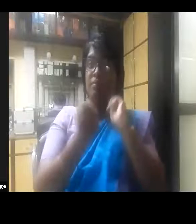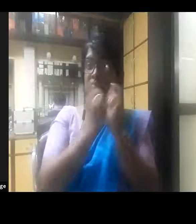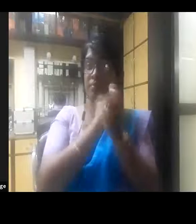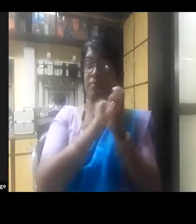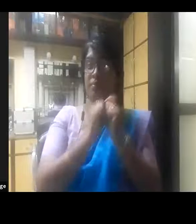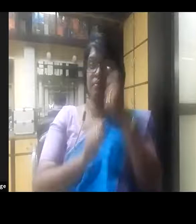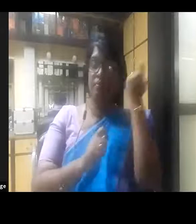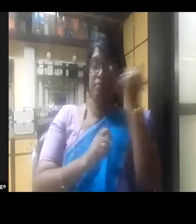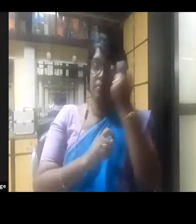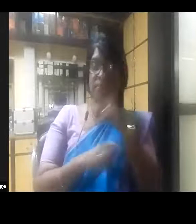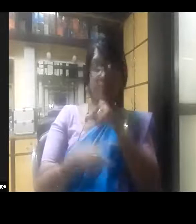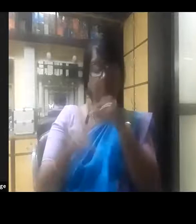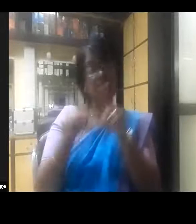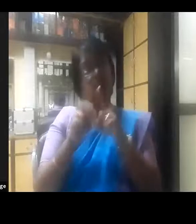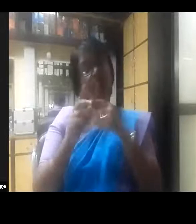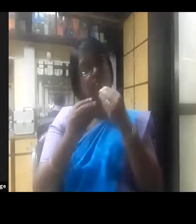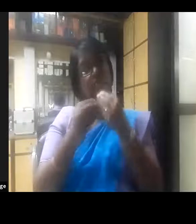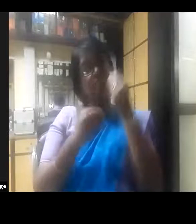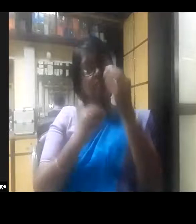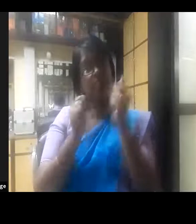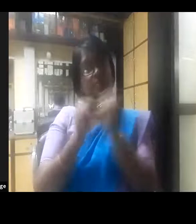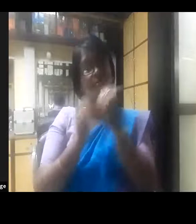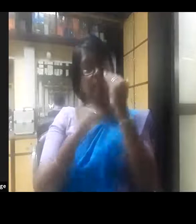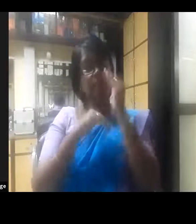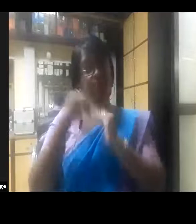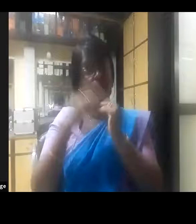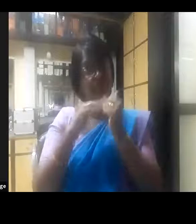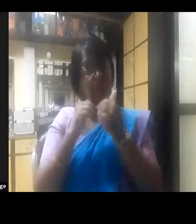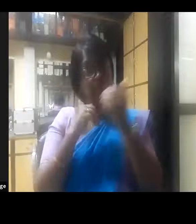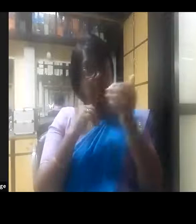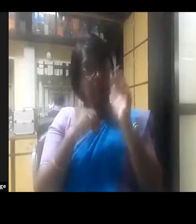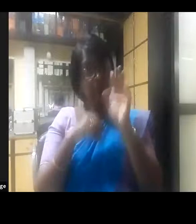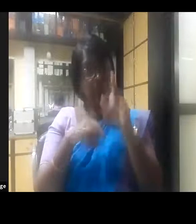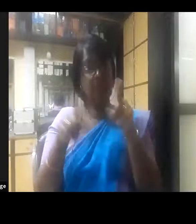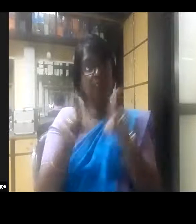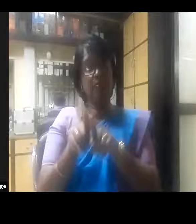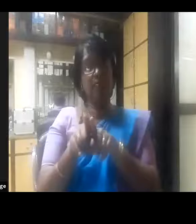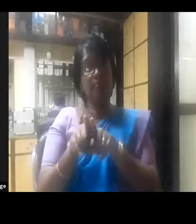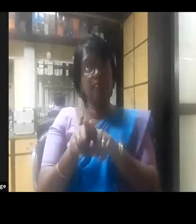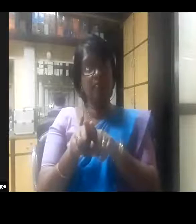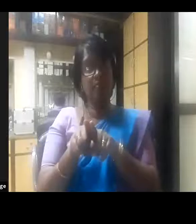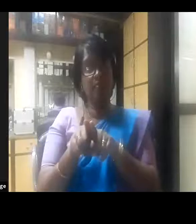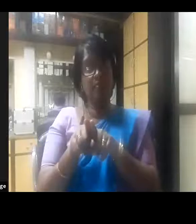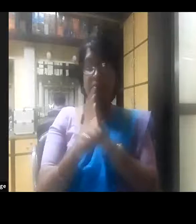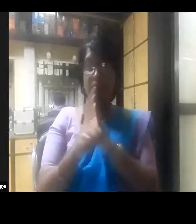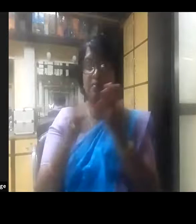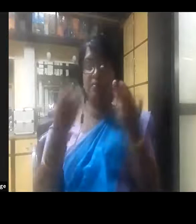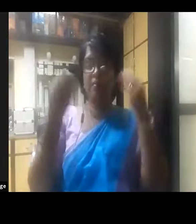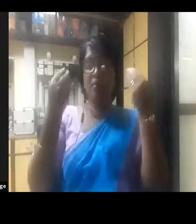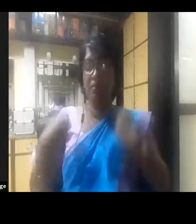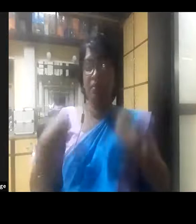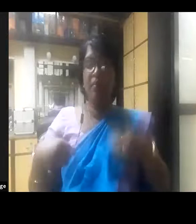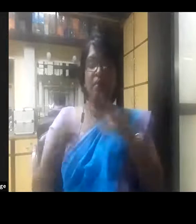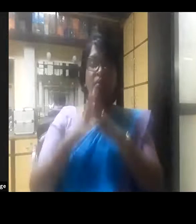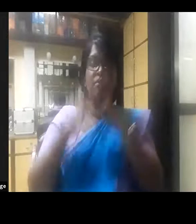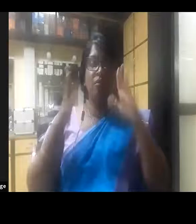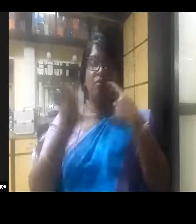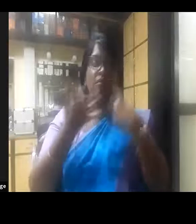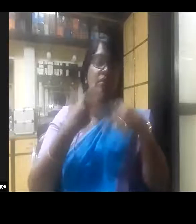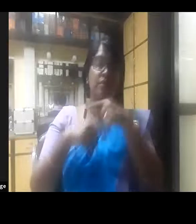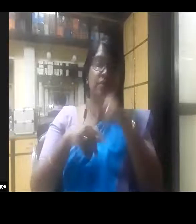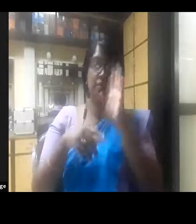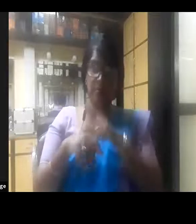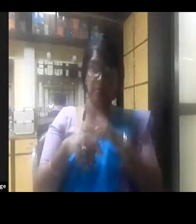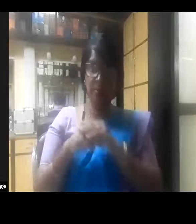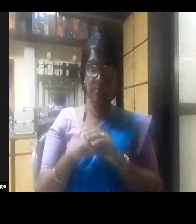total breakdown would cause havoc and bring all industries to a grinding halt. Digitalization has become